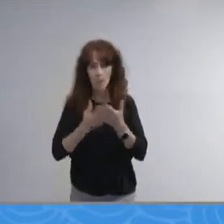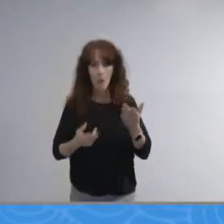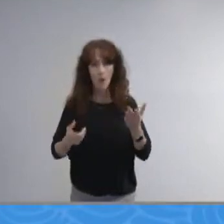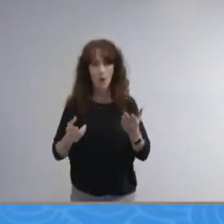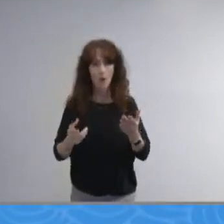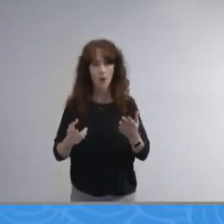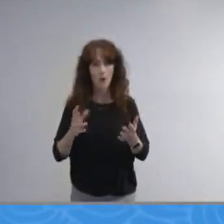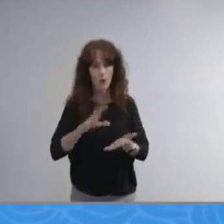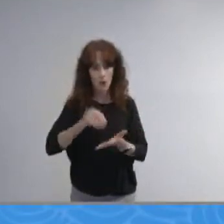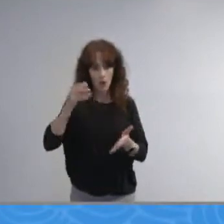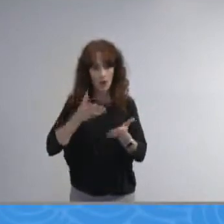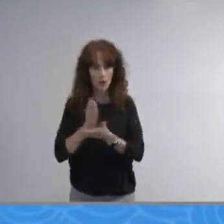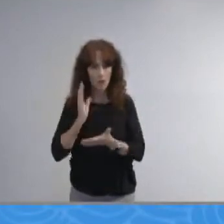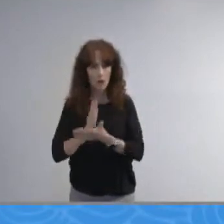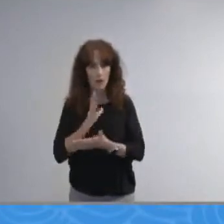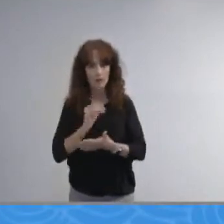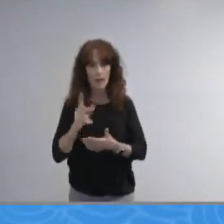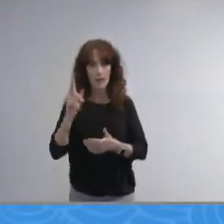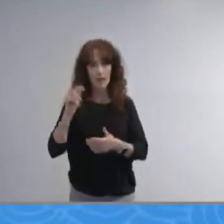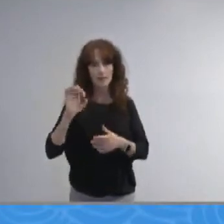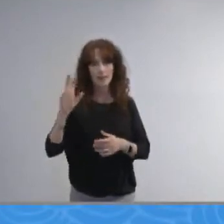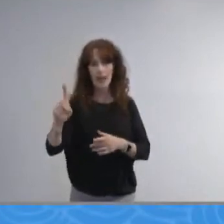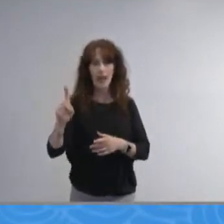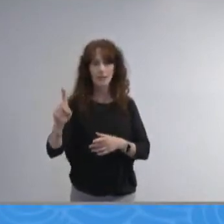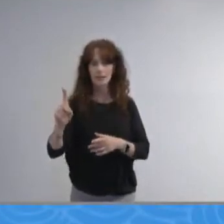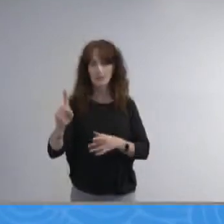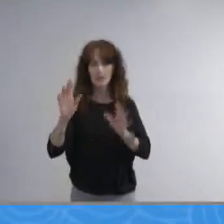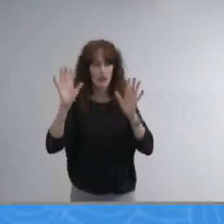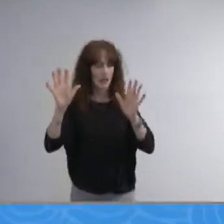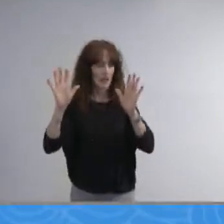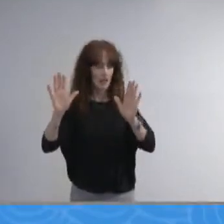Learning Rights, Tiger, and Task are excellent